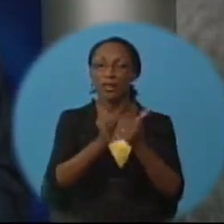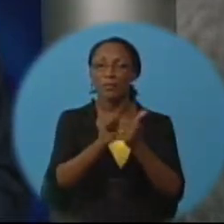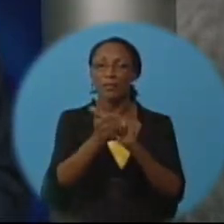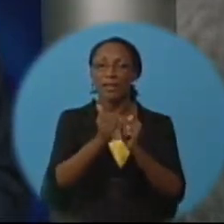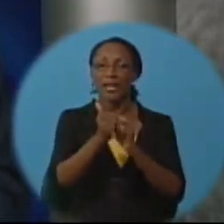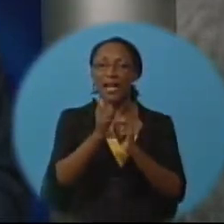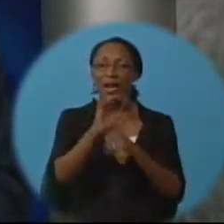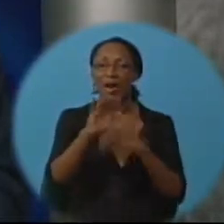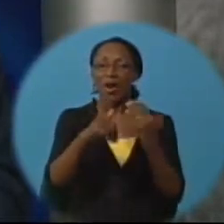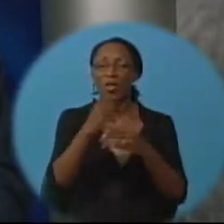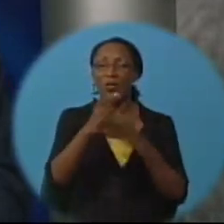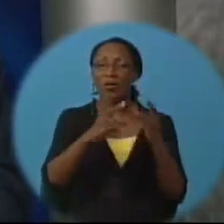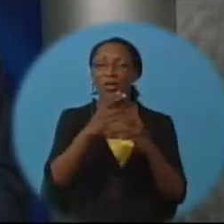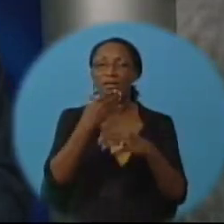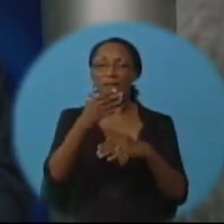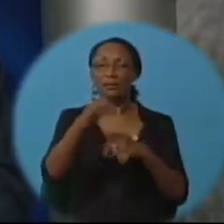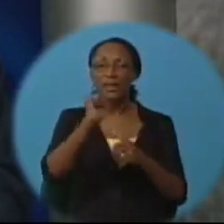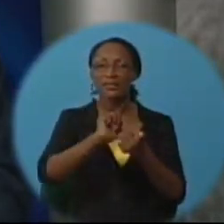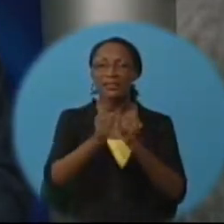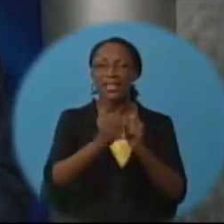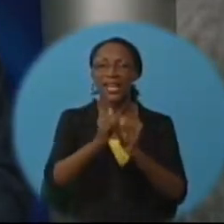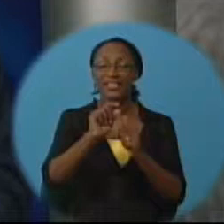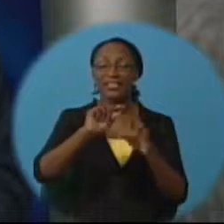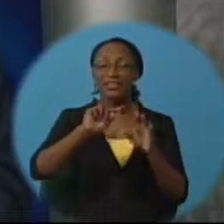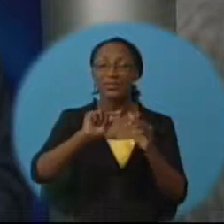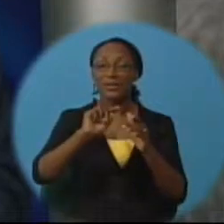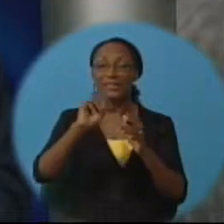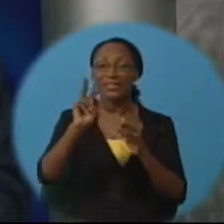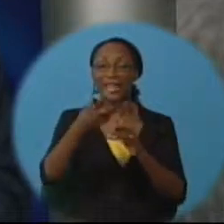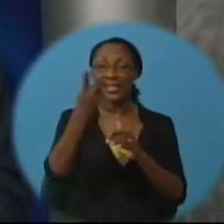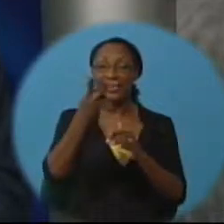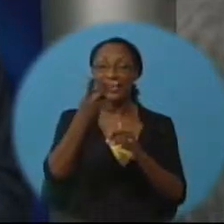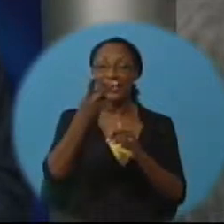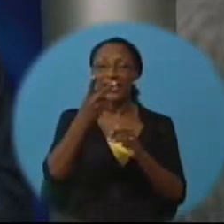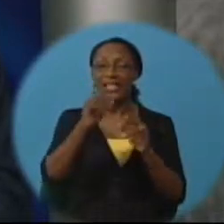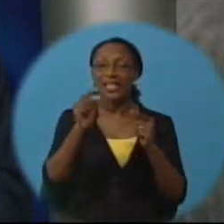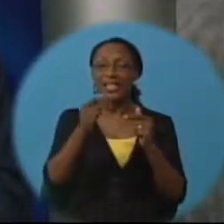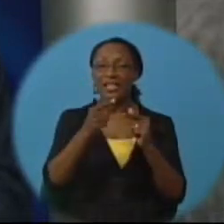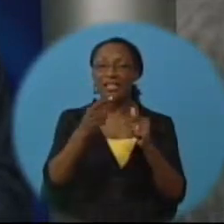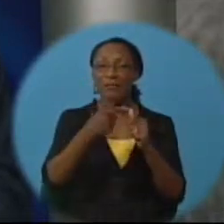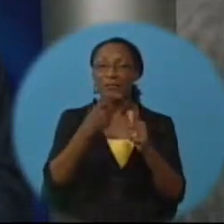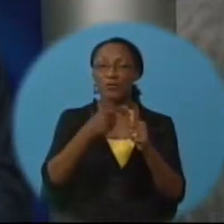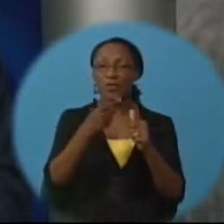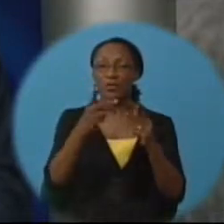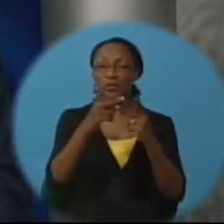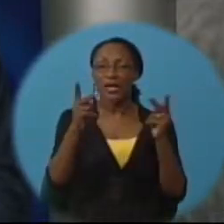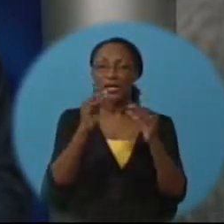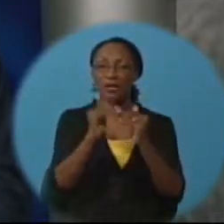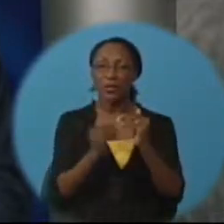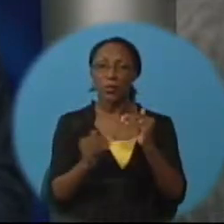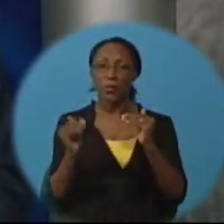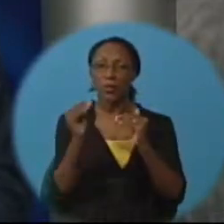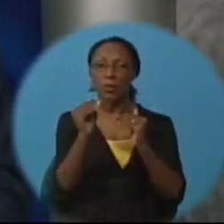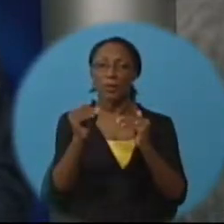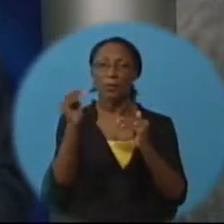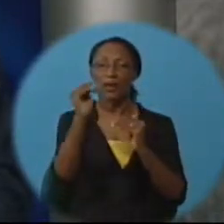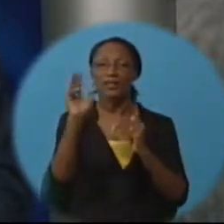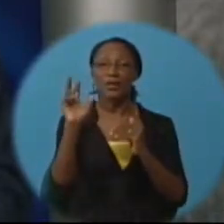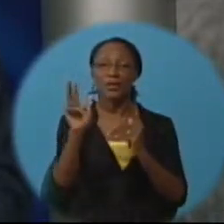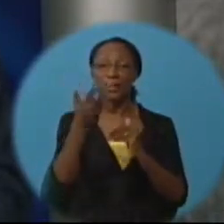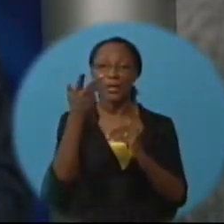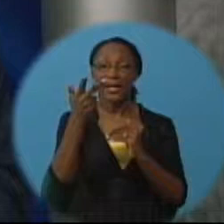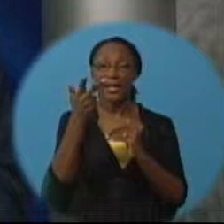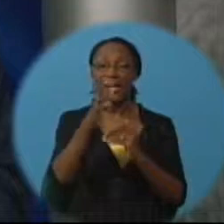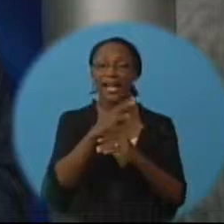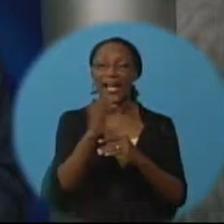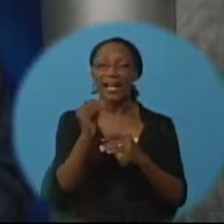competing, Toa started out by placing second in her heat in round 1 to advance straight to round 3. Chelsea then won her round 3 heat